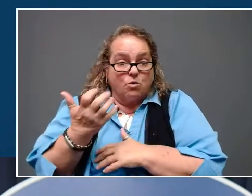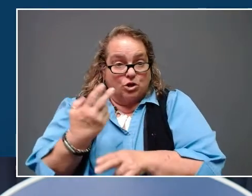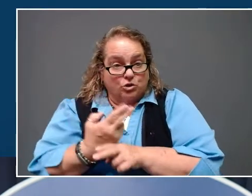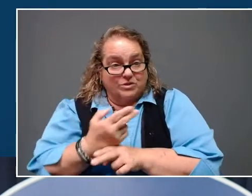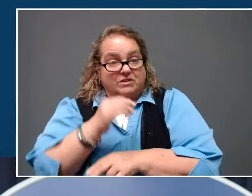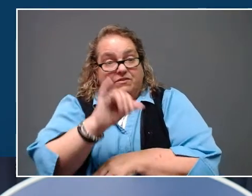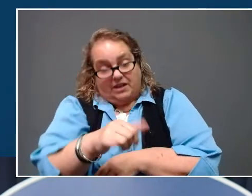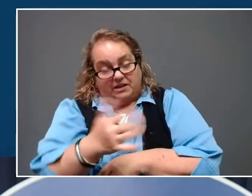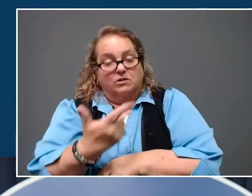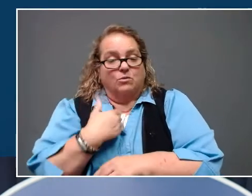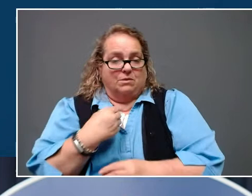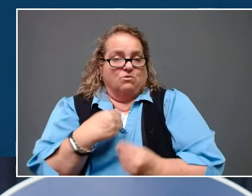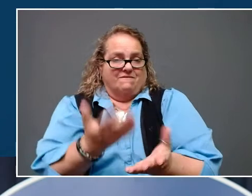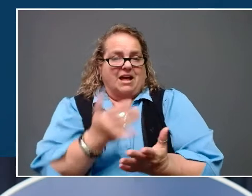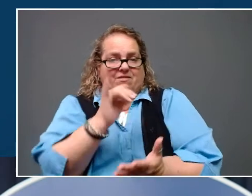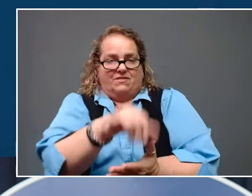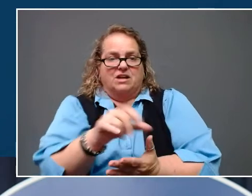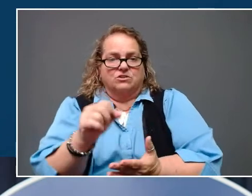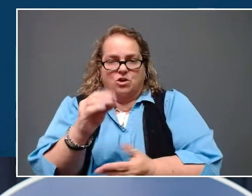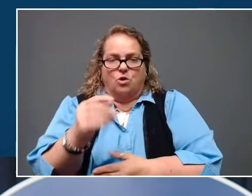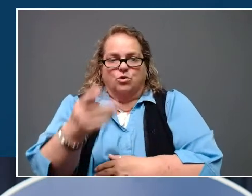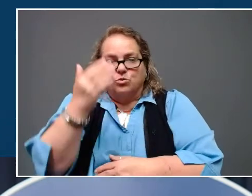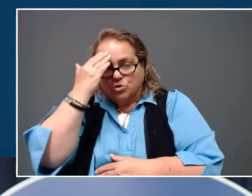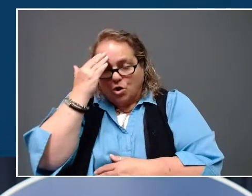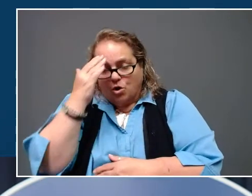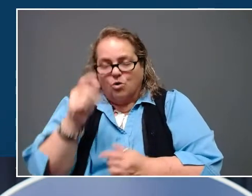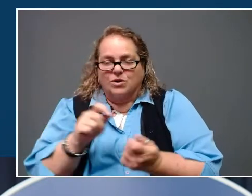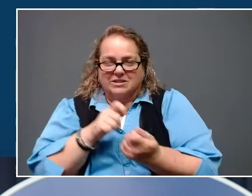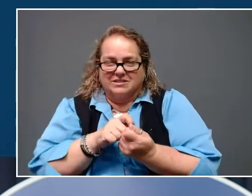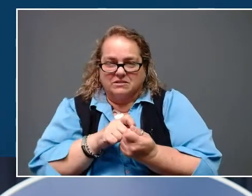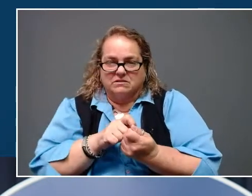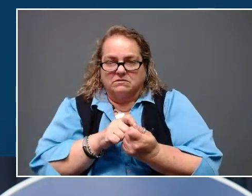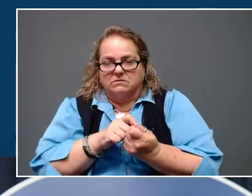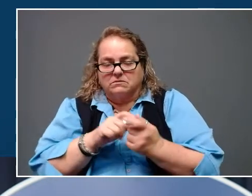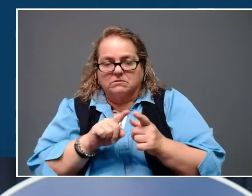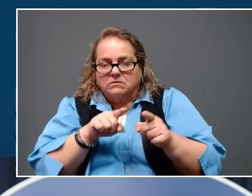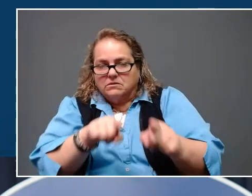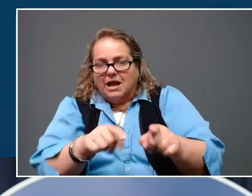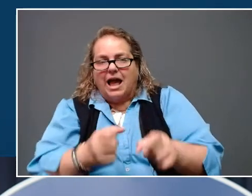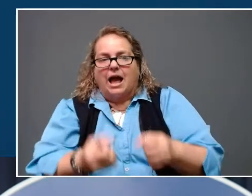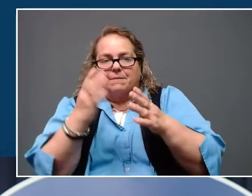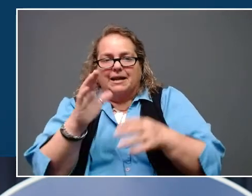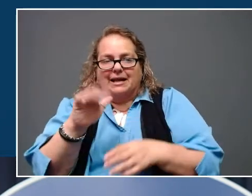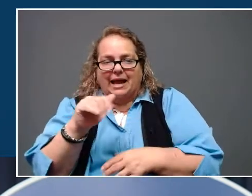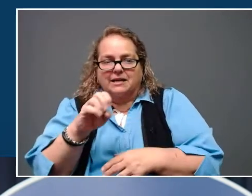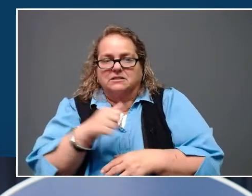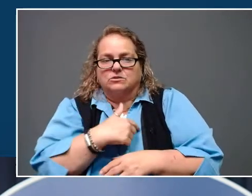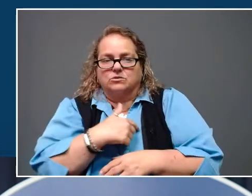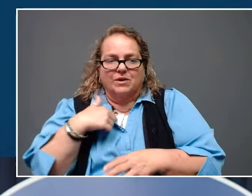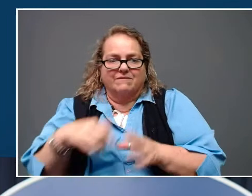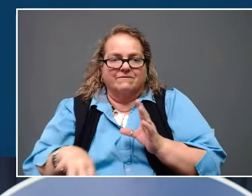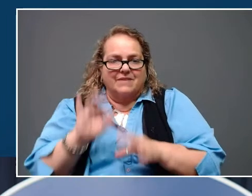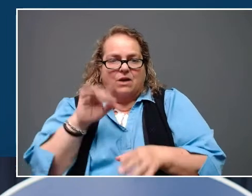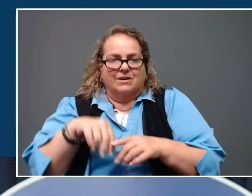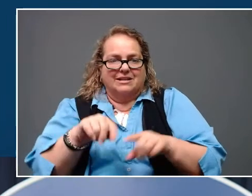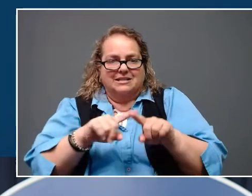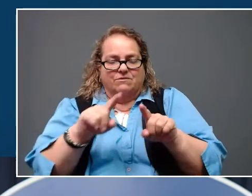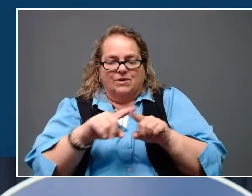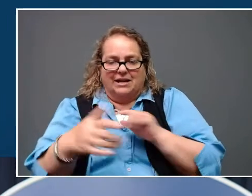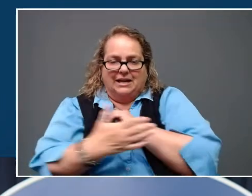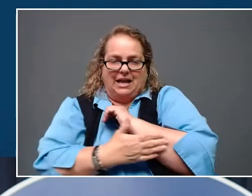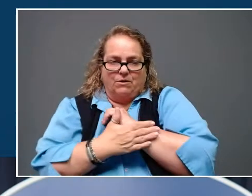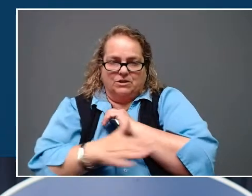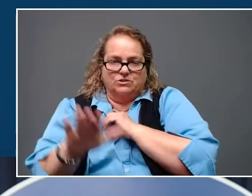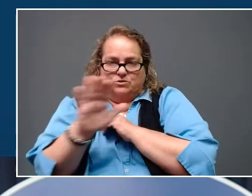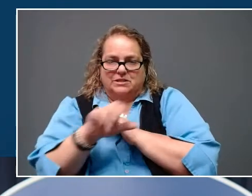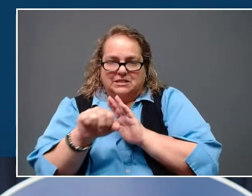provide this out there so you know in relative terms how many cases we're finding in the different counties throughout the state. But they're used